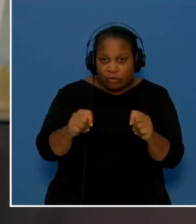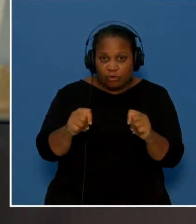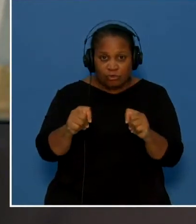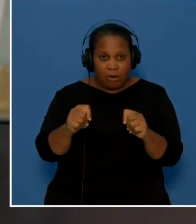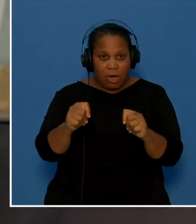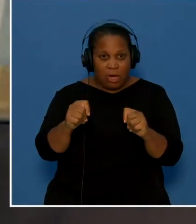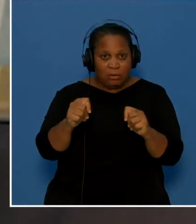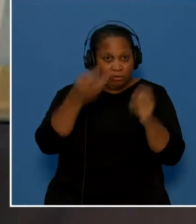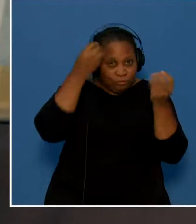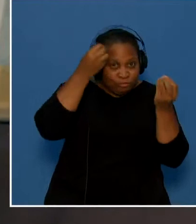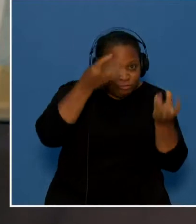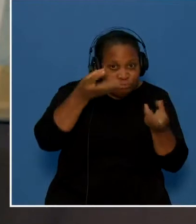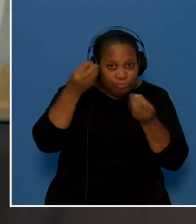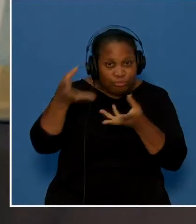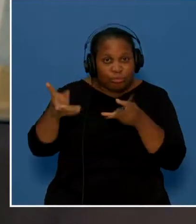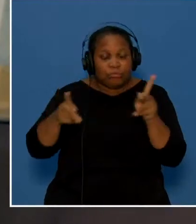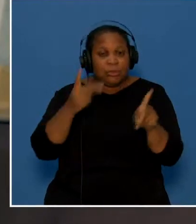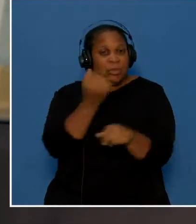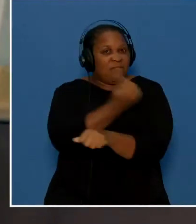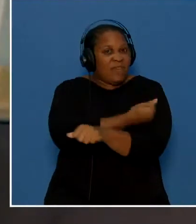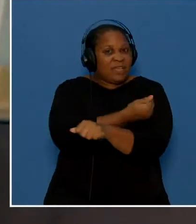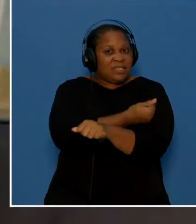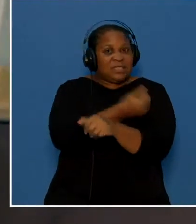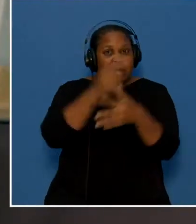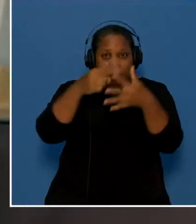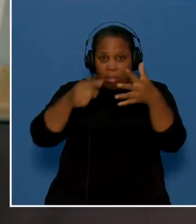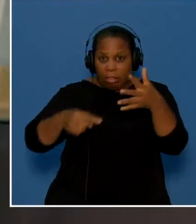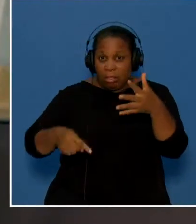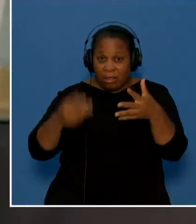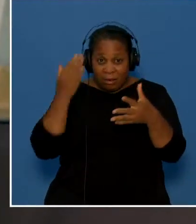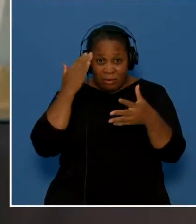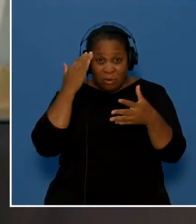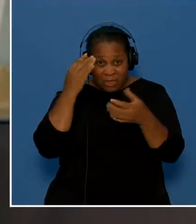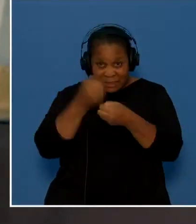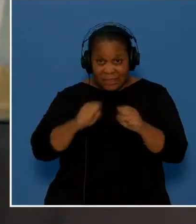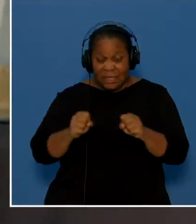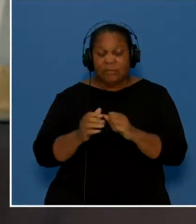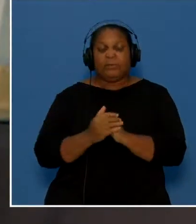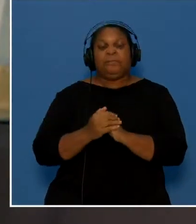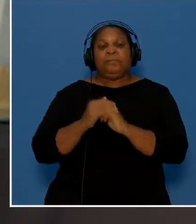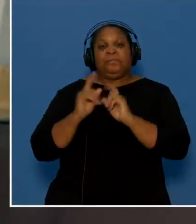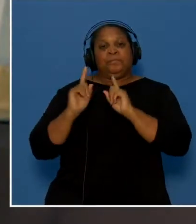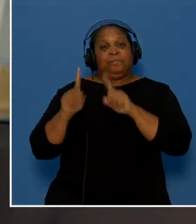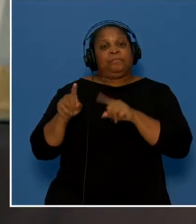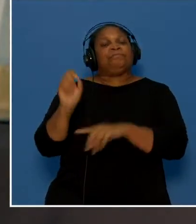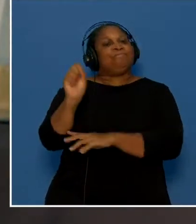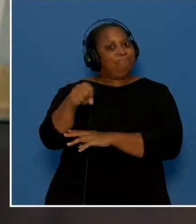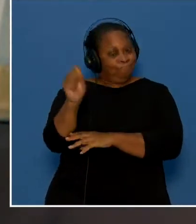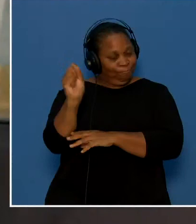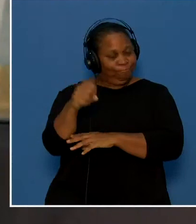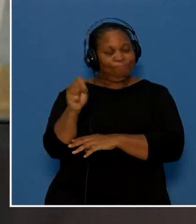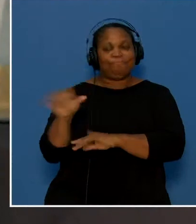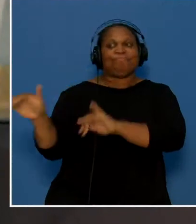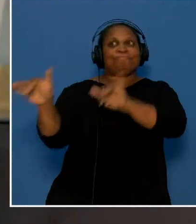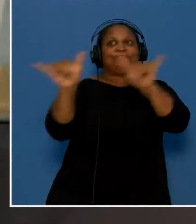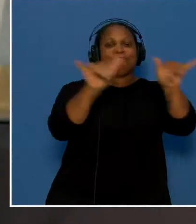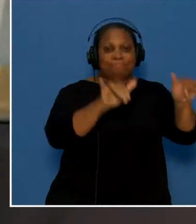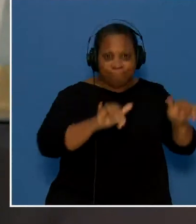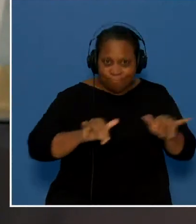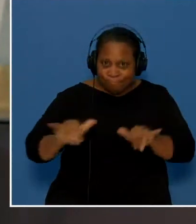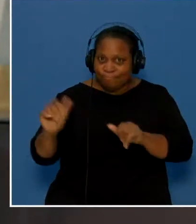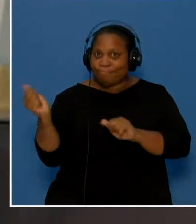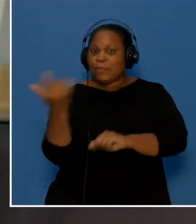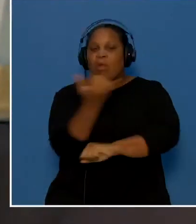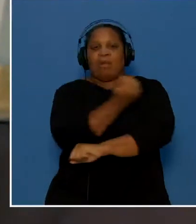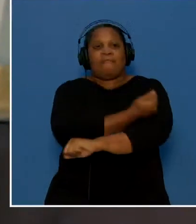people aware of what the vaccine is and let people know that it's safe? Absolutely. Just like with this vaccine and all the other vaccines that have actually been